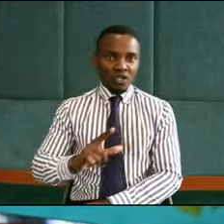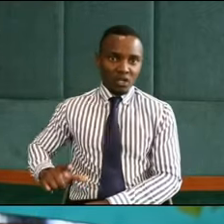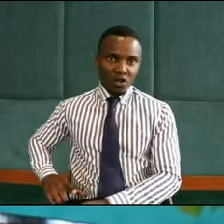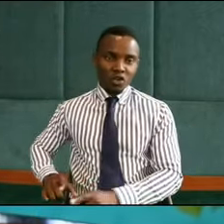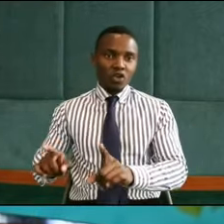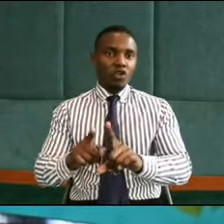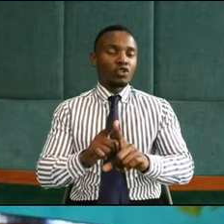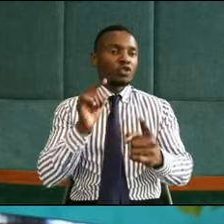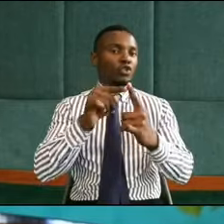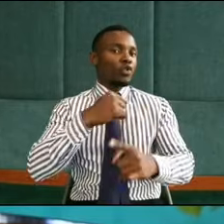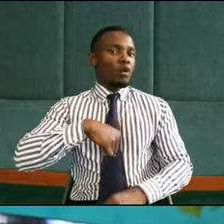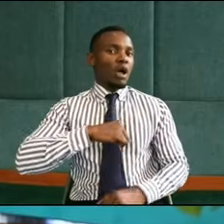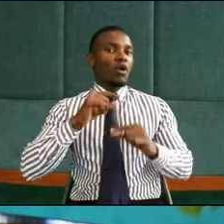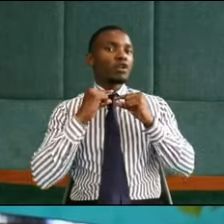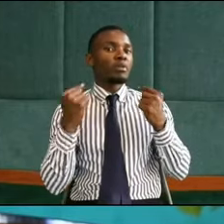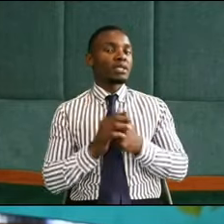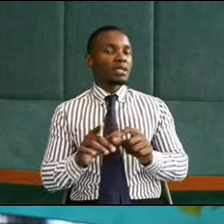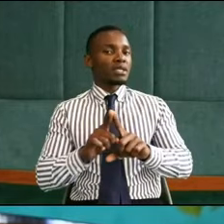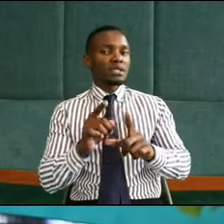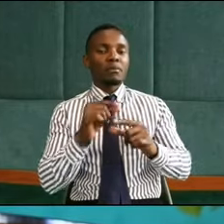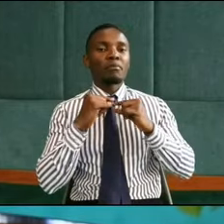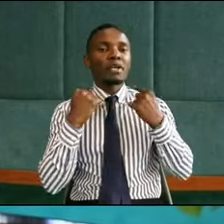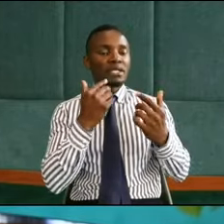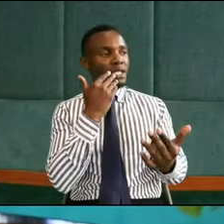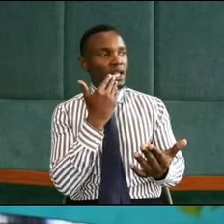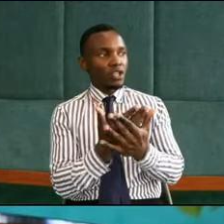also to our pastors. And pastors, thank you so much.